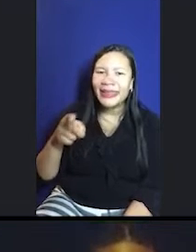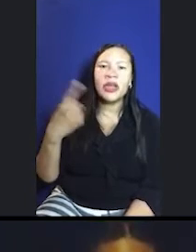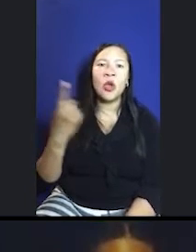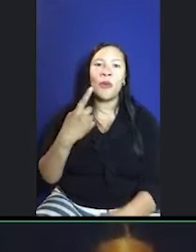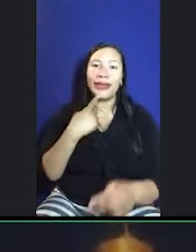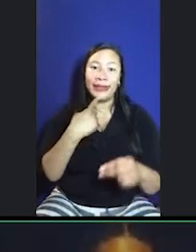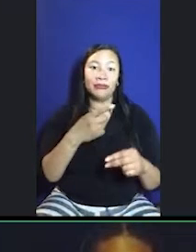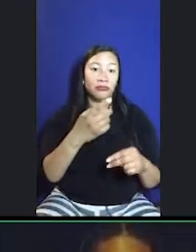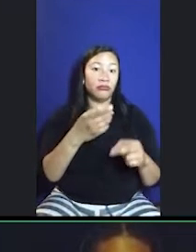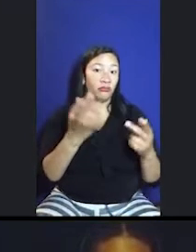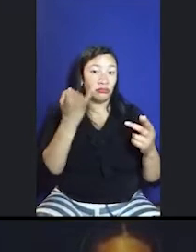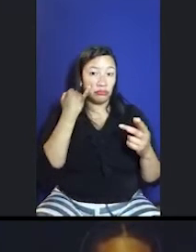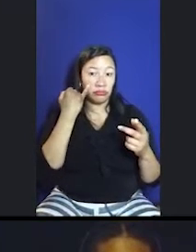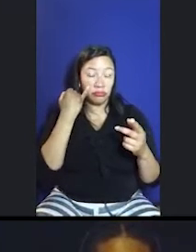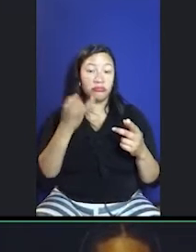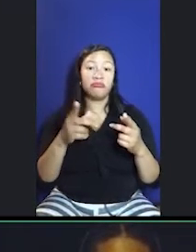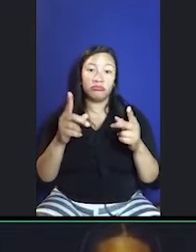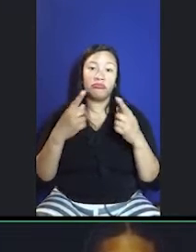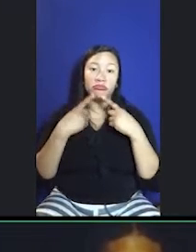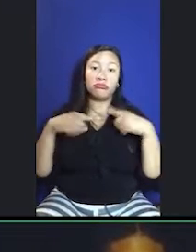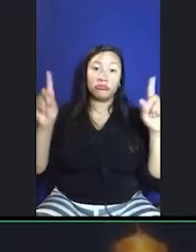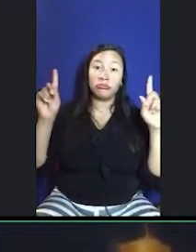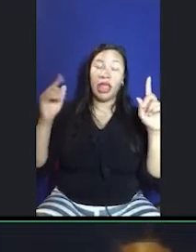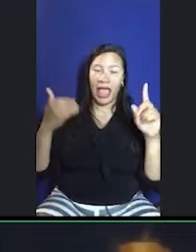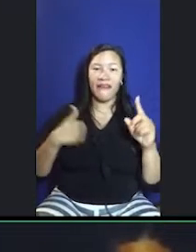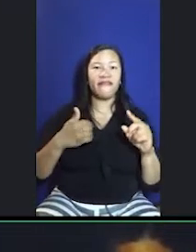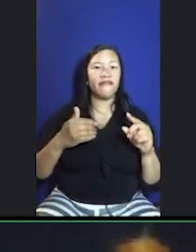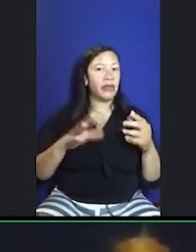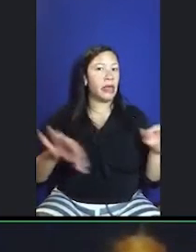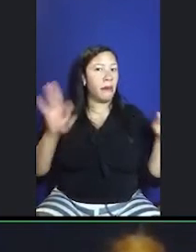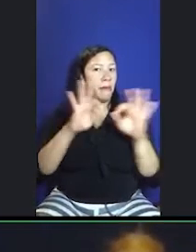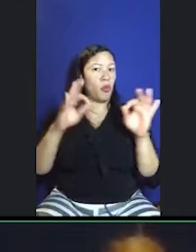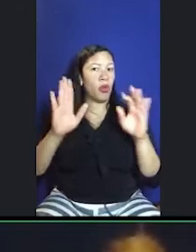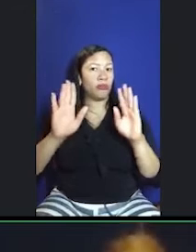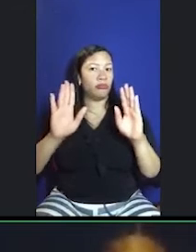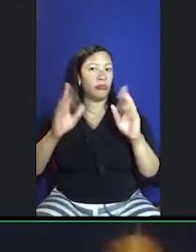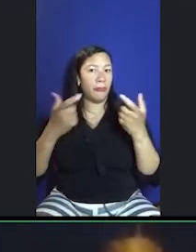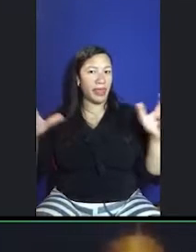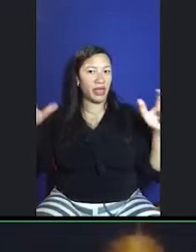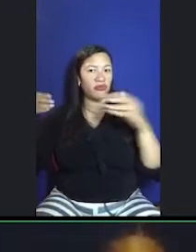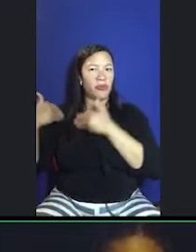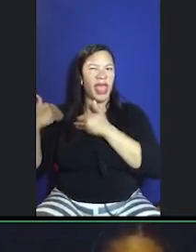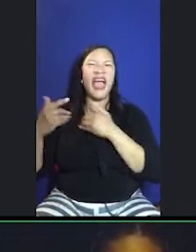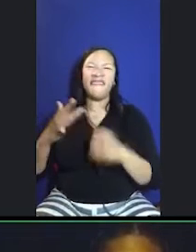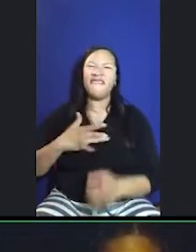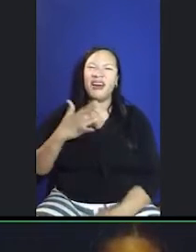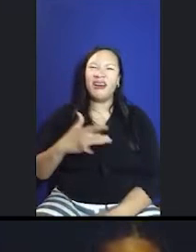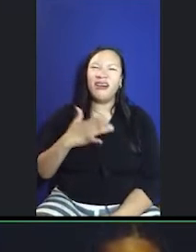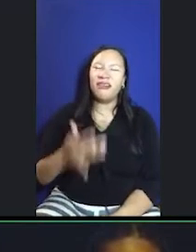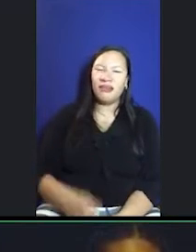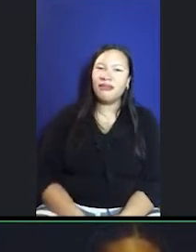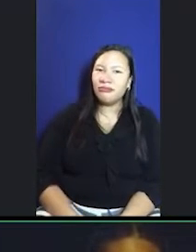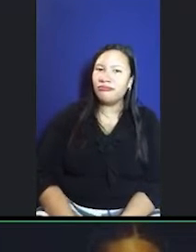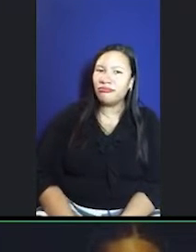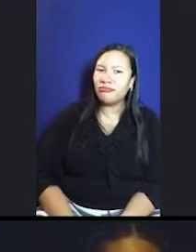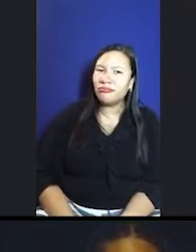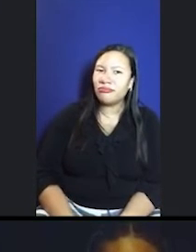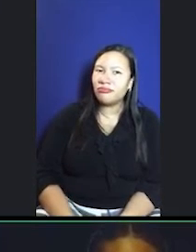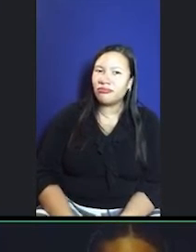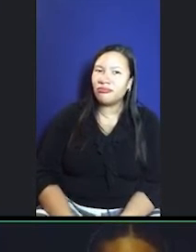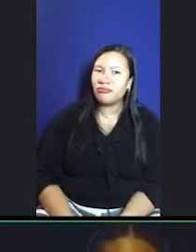responsibility. And Hmm. I in part feel that type of way. I in part feel that in the way of,